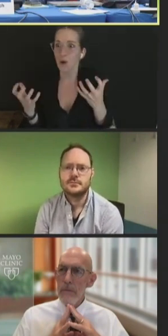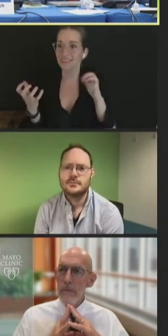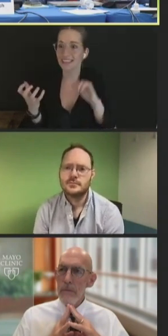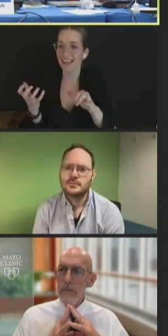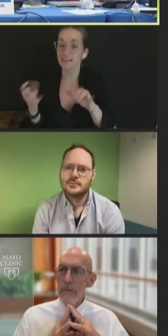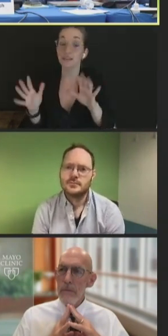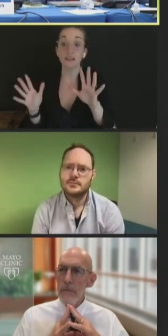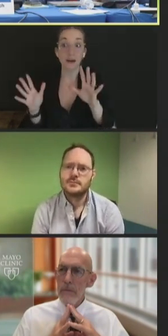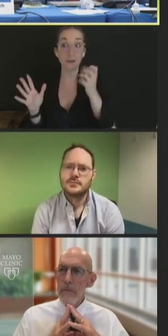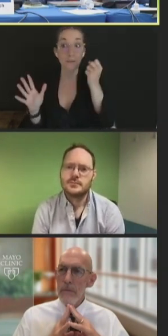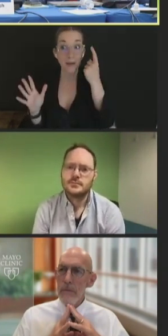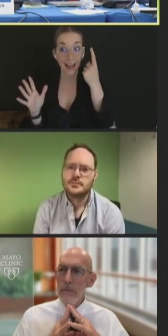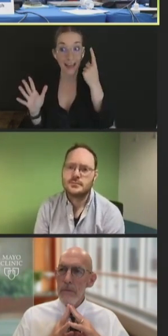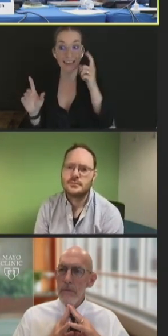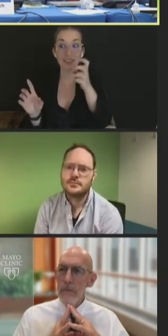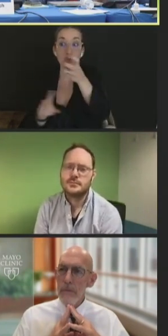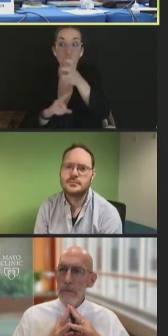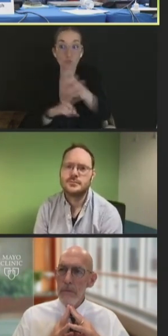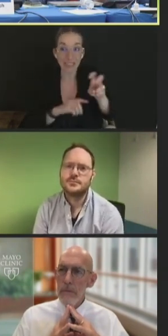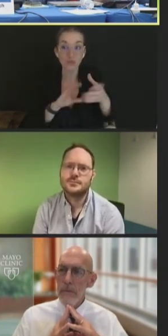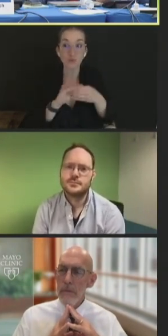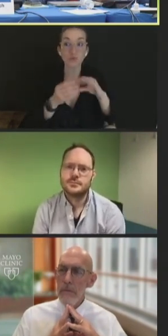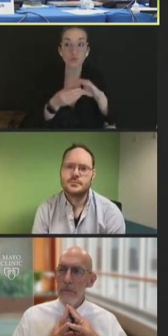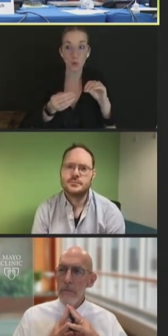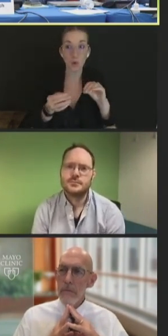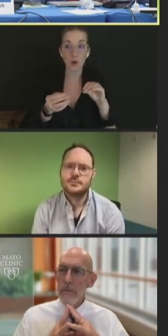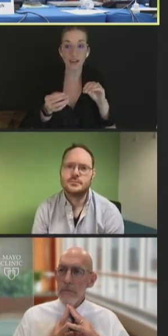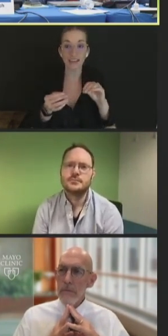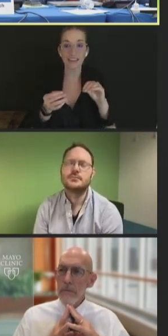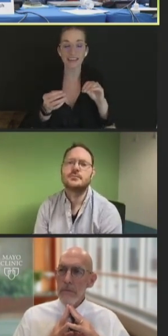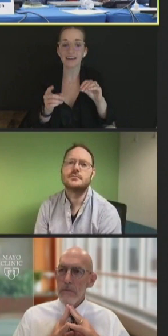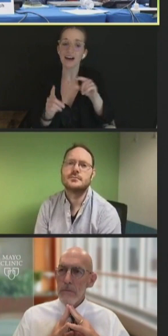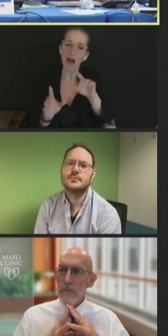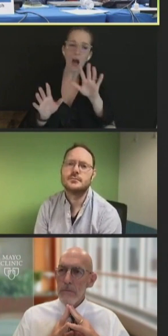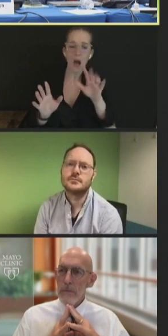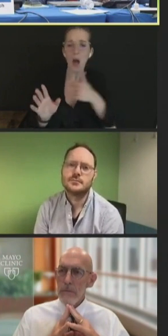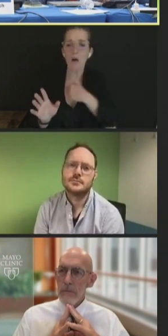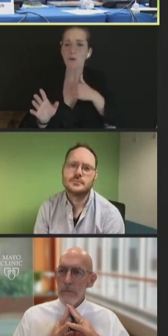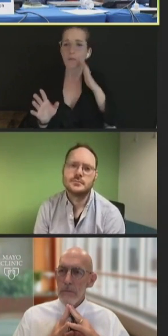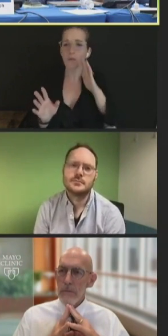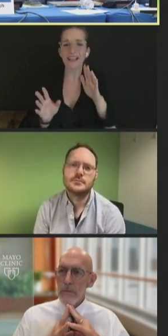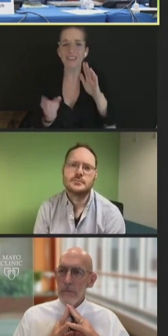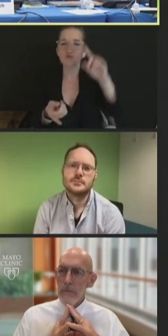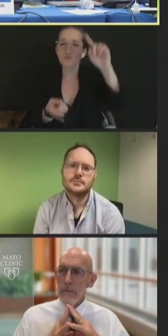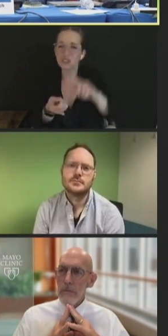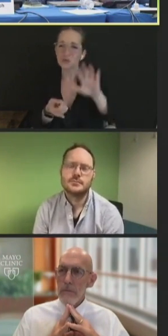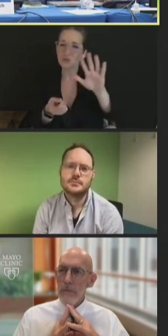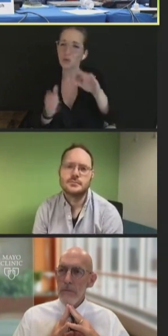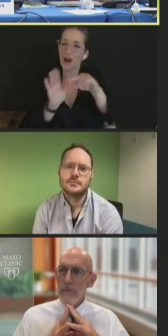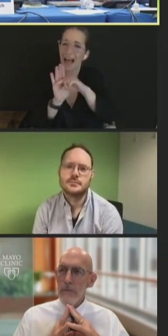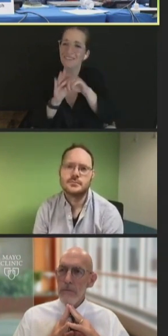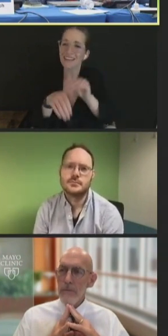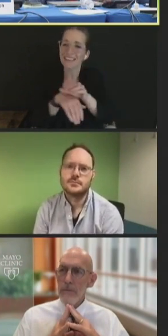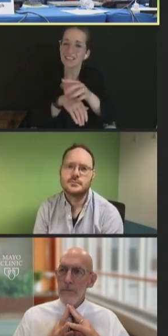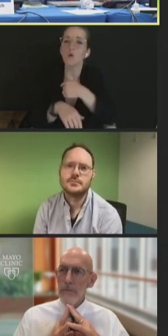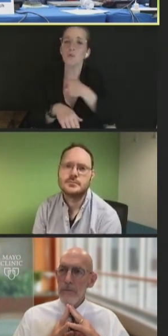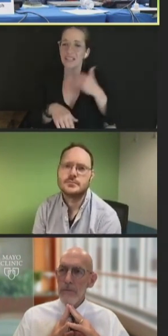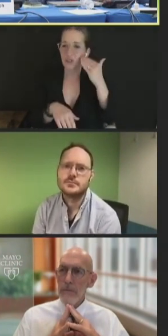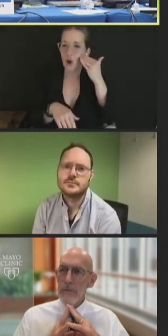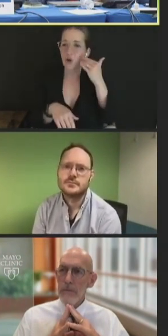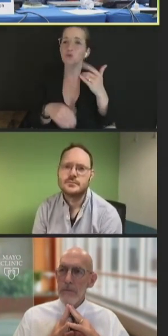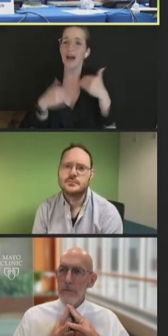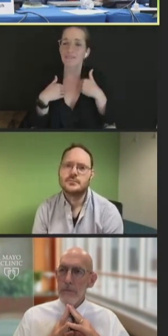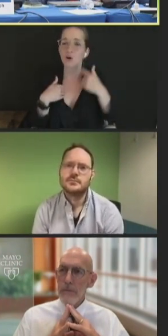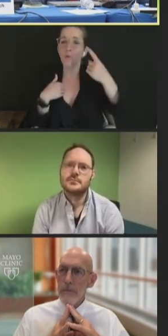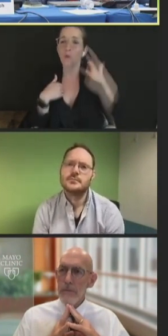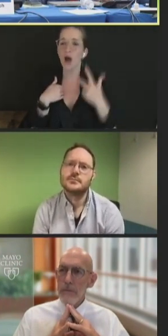that says, well, we're going to be able to reduce your adverse reaction rate. We know that you have about a third the adverse reaction